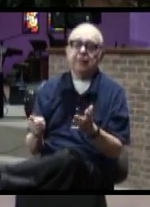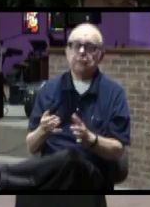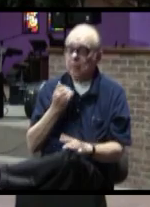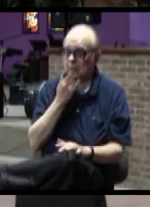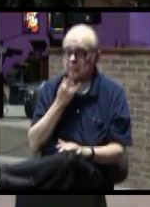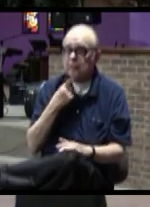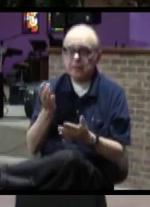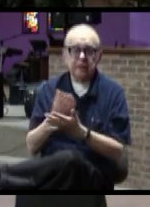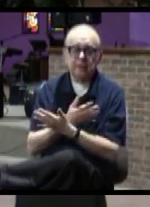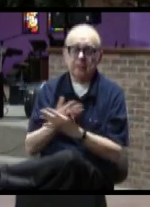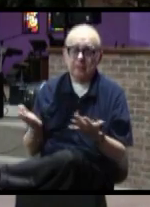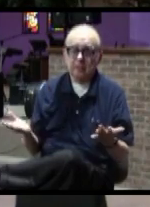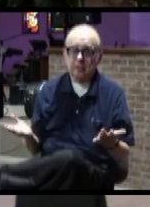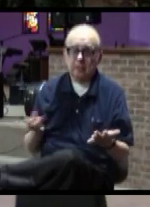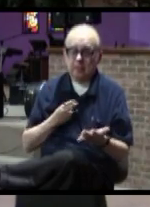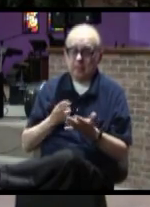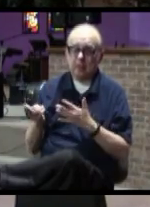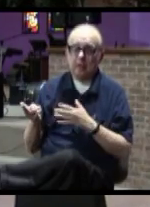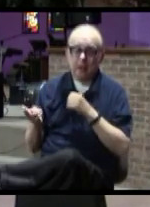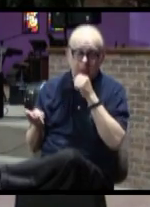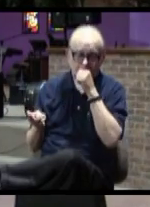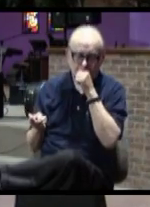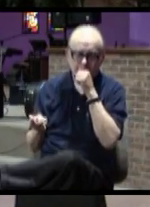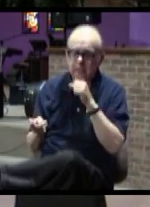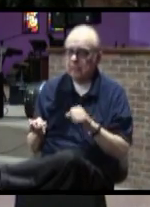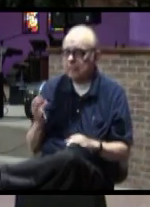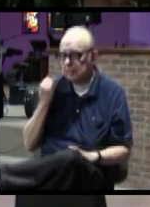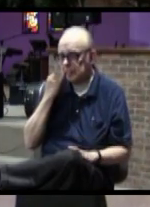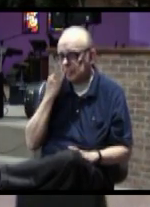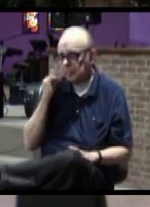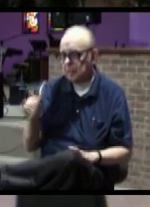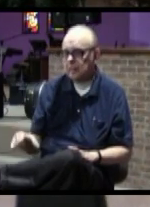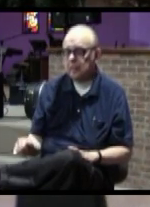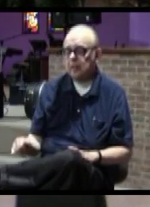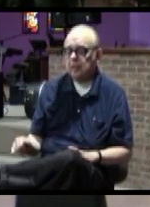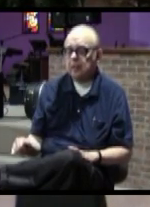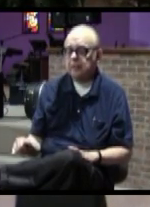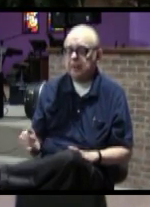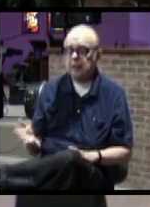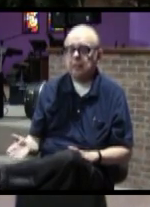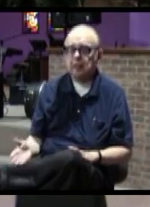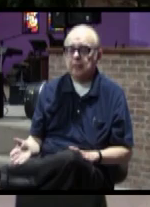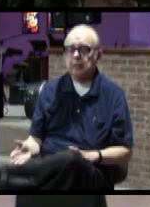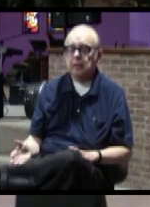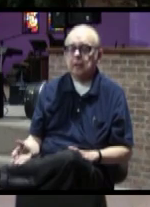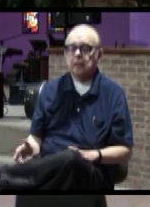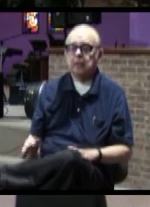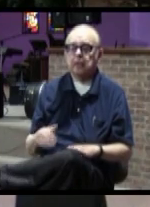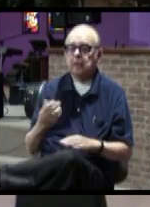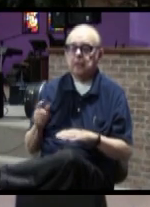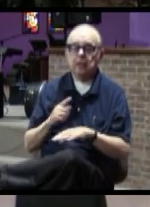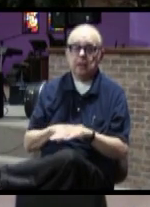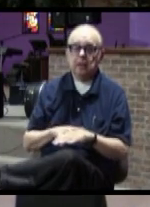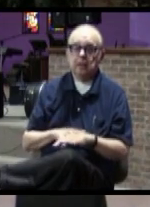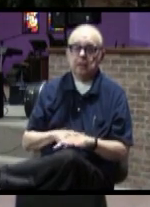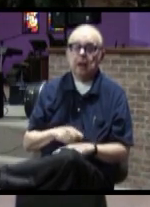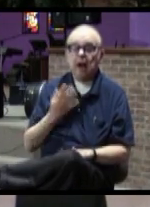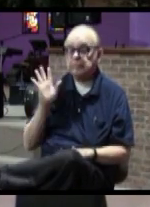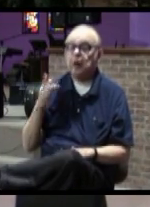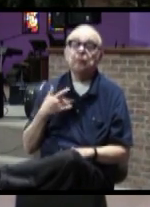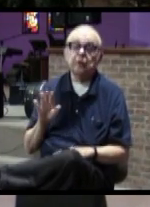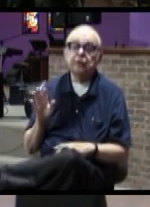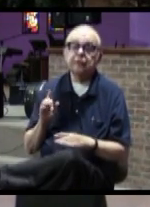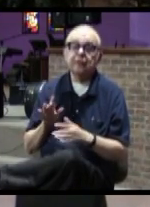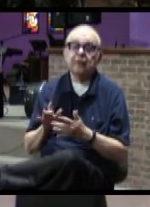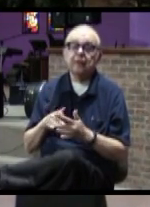they got this, they got that. I'm gonna tell y'all something, and I'll be honest and upfront with you. If you stay here at any period, point in time, I